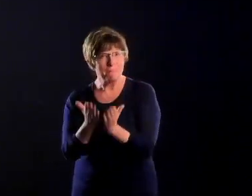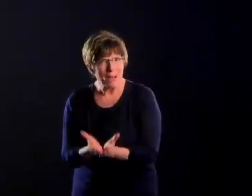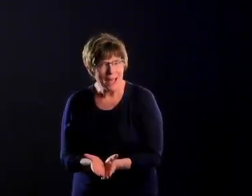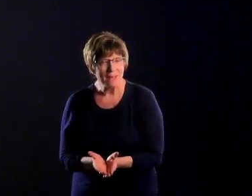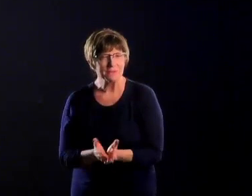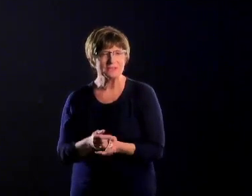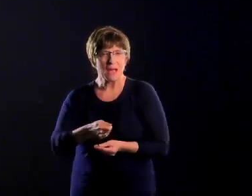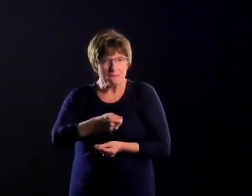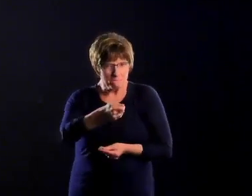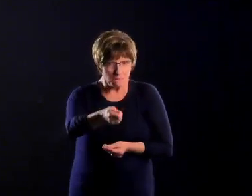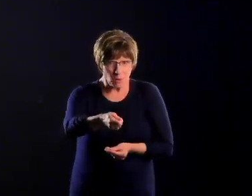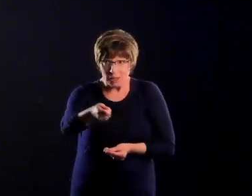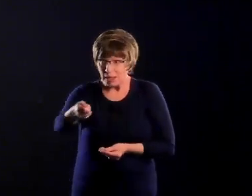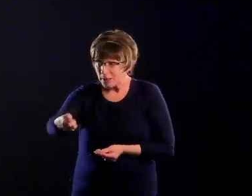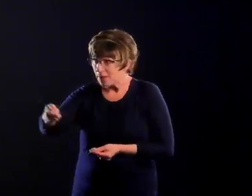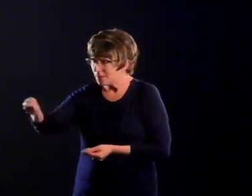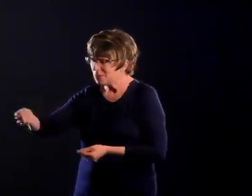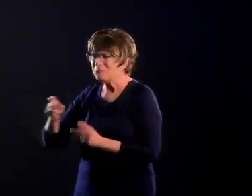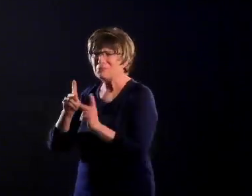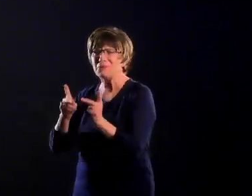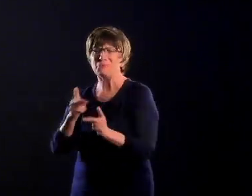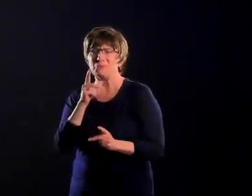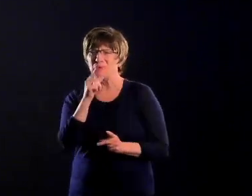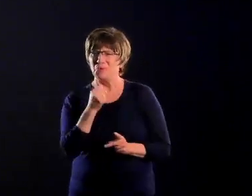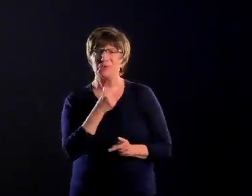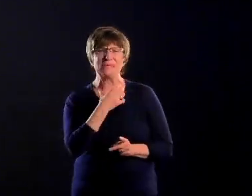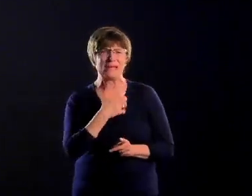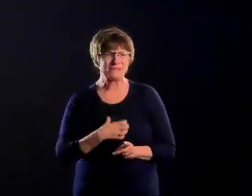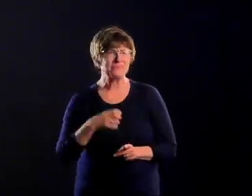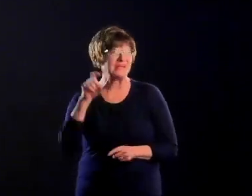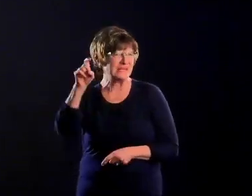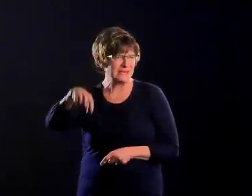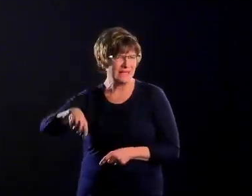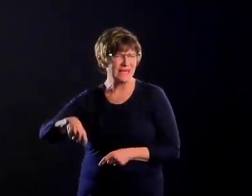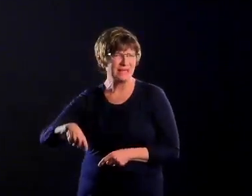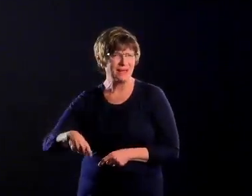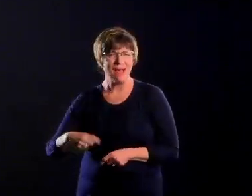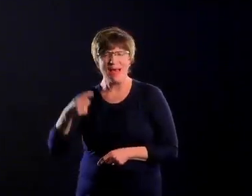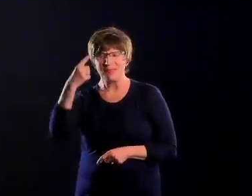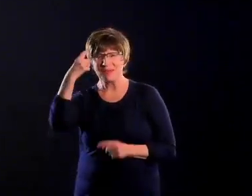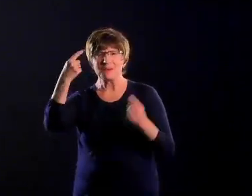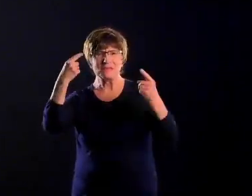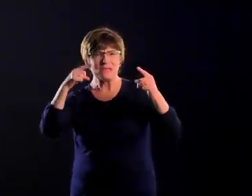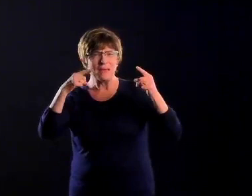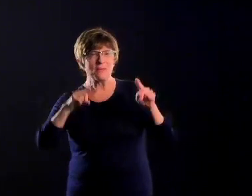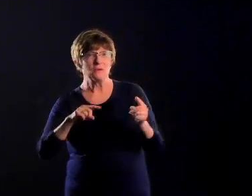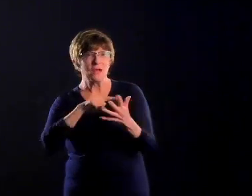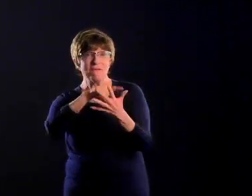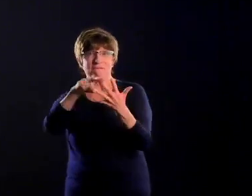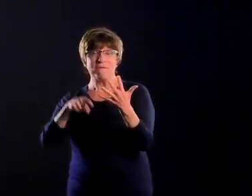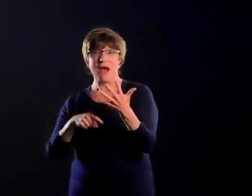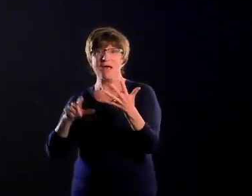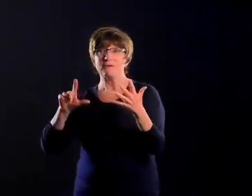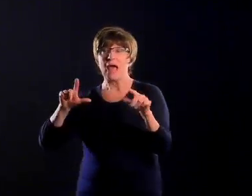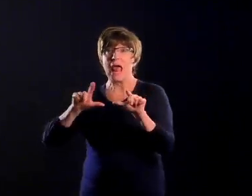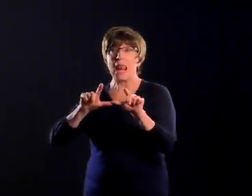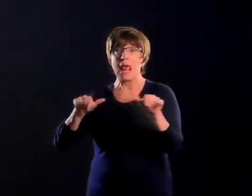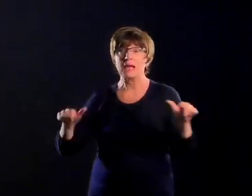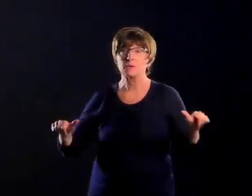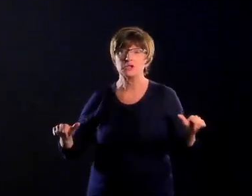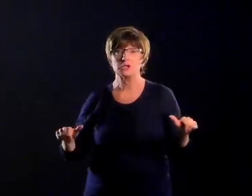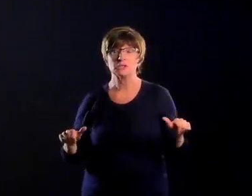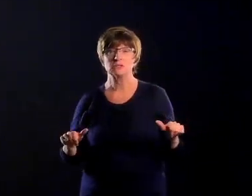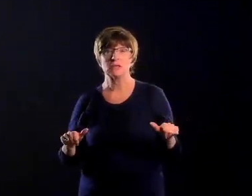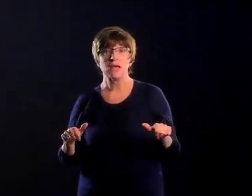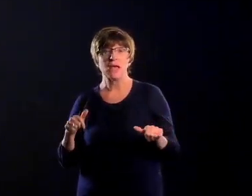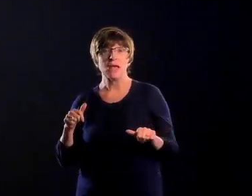placing them in the hands of people who desperately need them. So I think about what is taking place with those five languages, and as we move into this